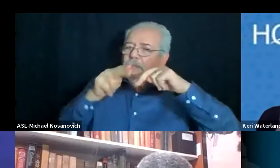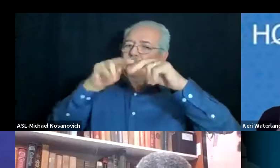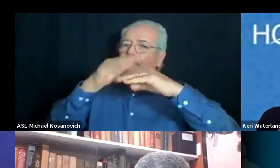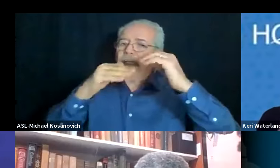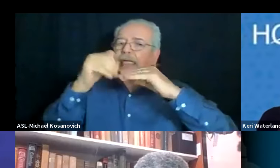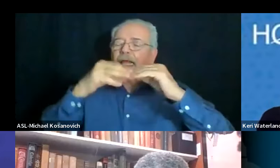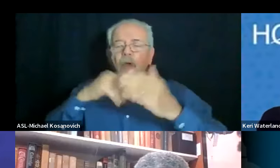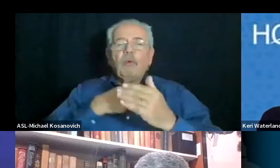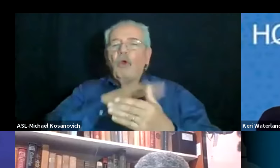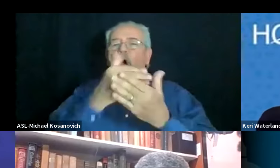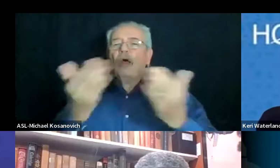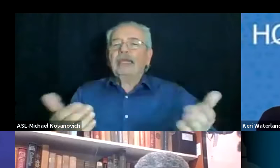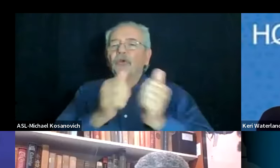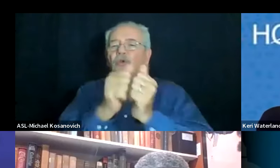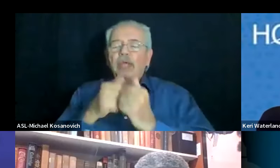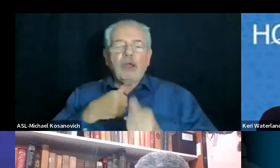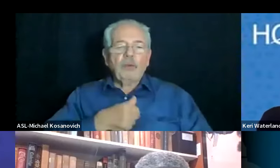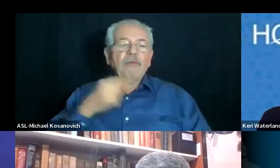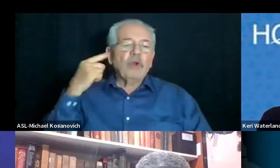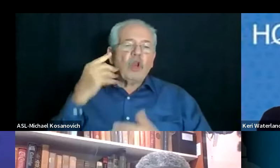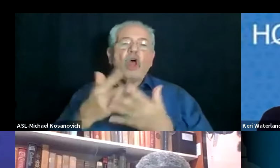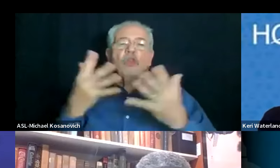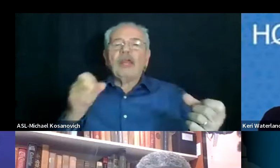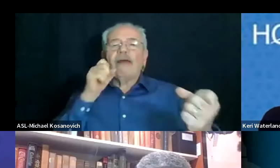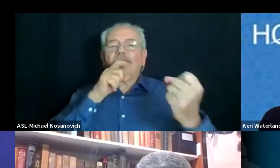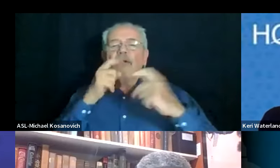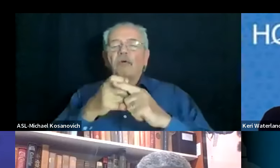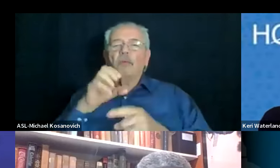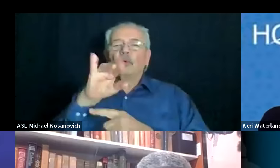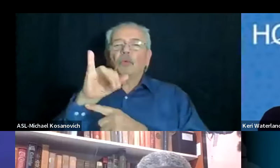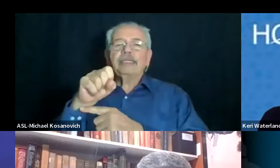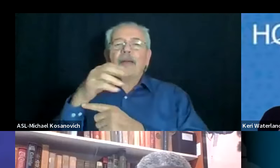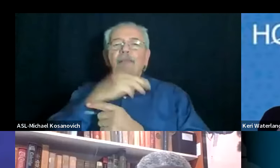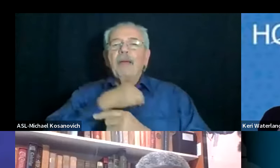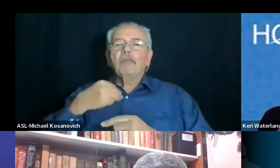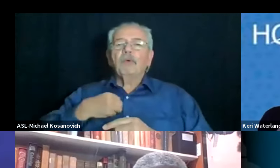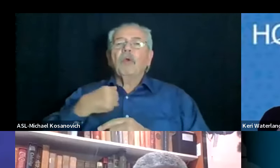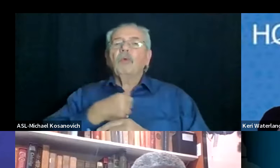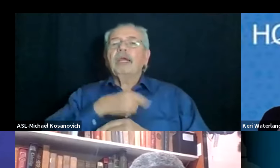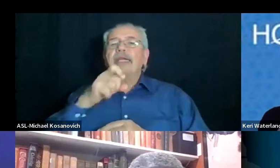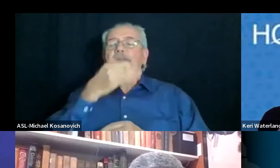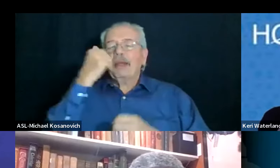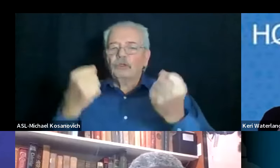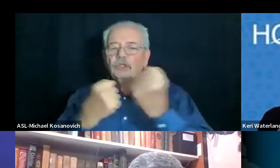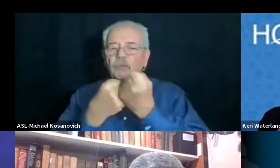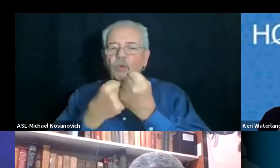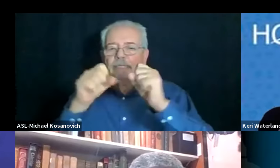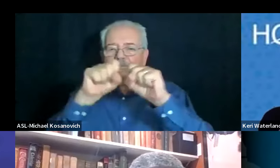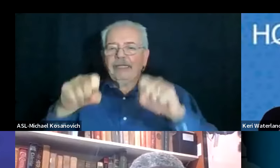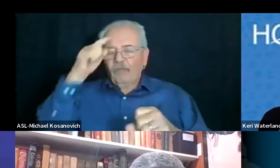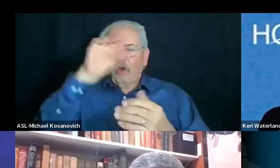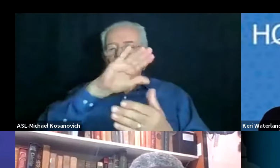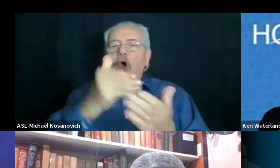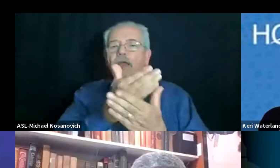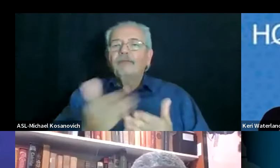us all here together. We've heard a lot of feedback from CRIS members that we need a better support system for all of